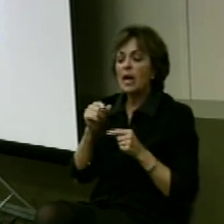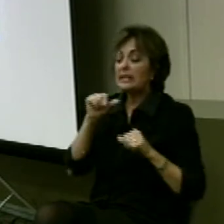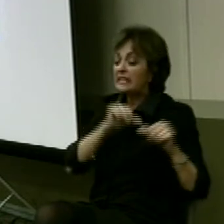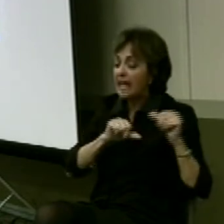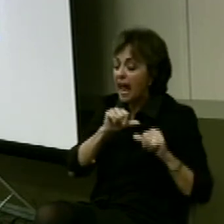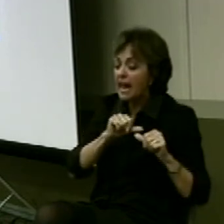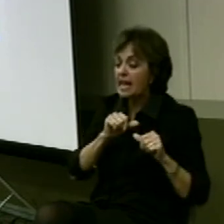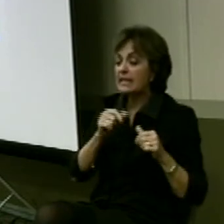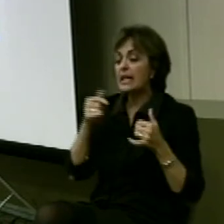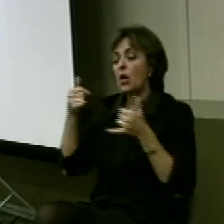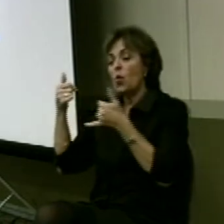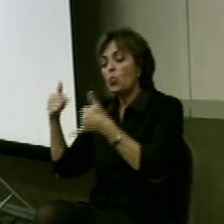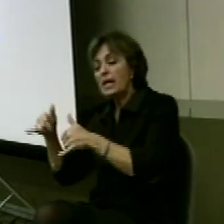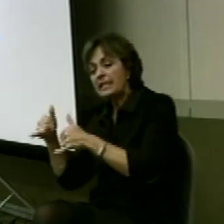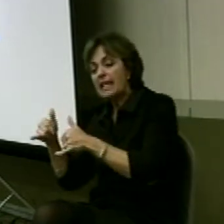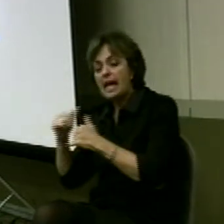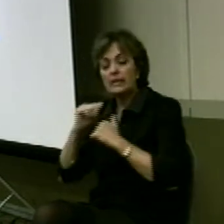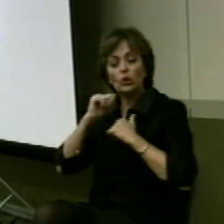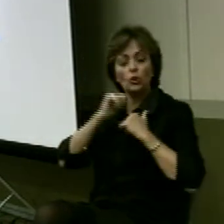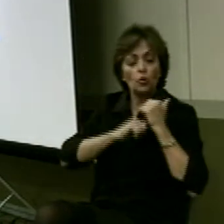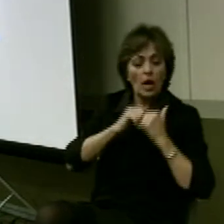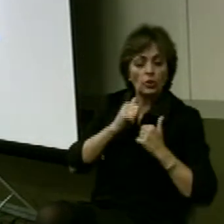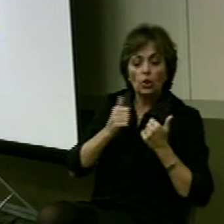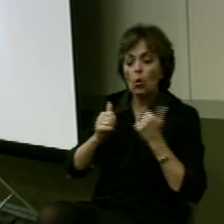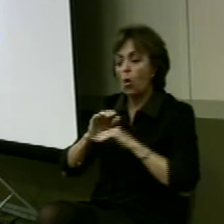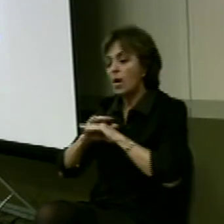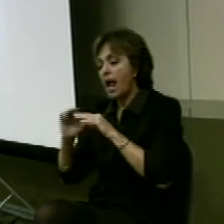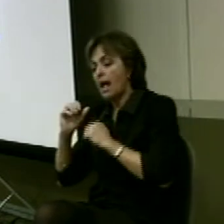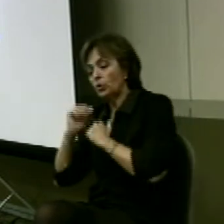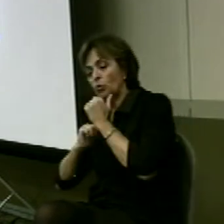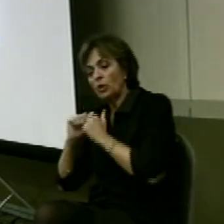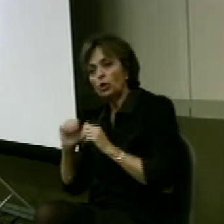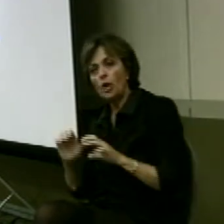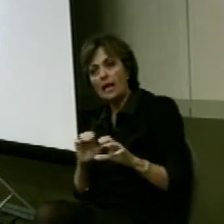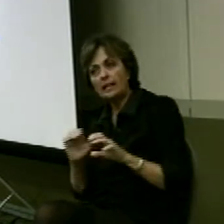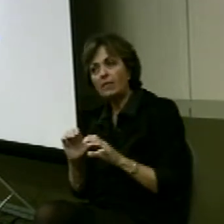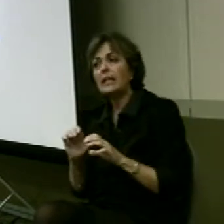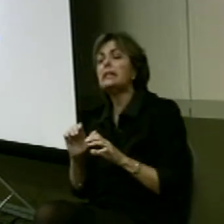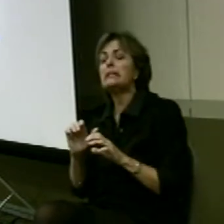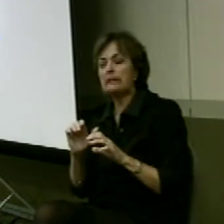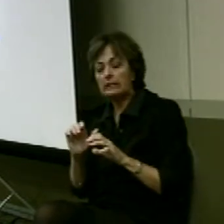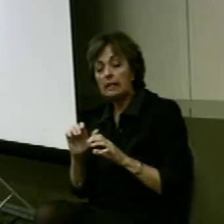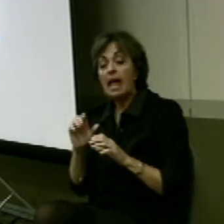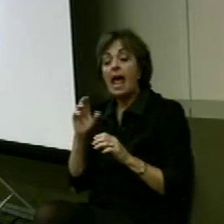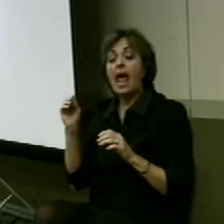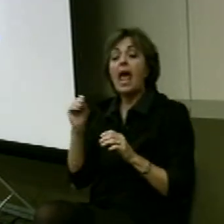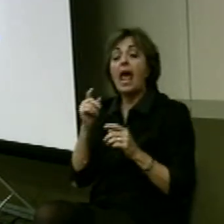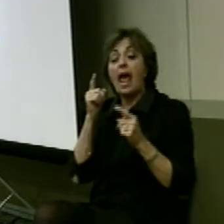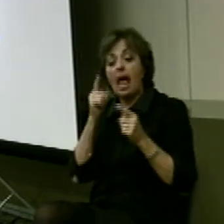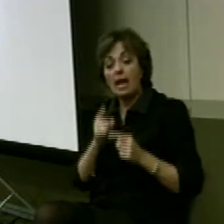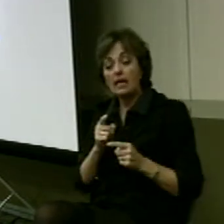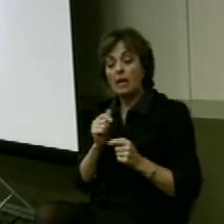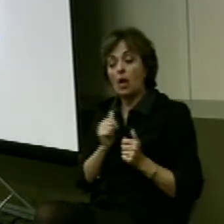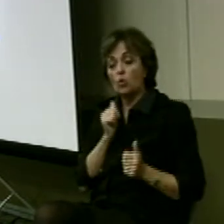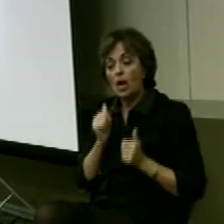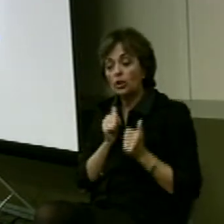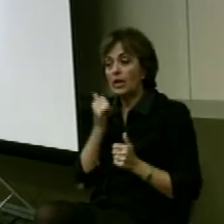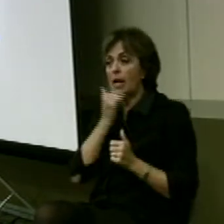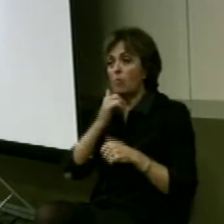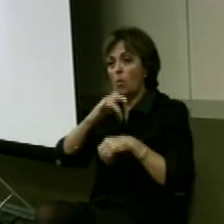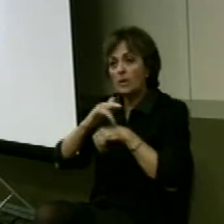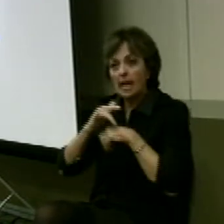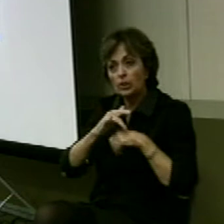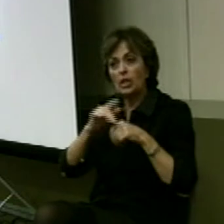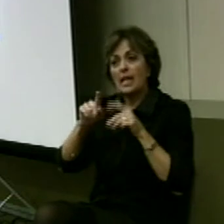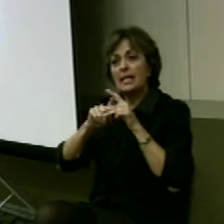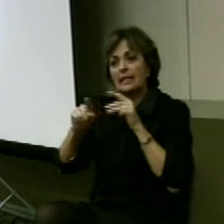things occurred? Was it science time? Was it recess time? Was it structured activities? Was it unstructured activities? And then we charted